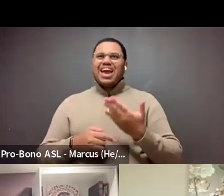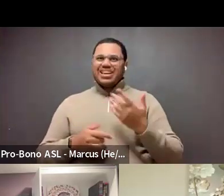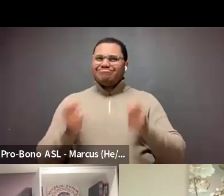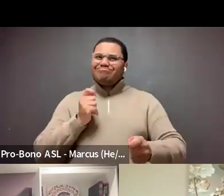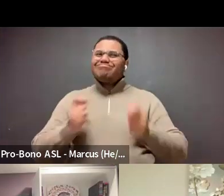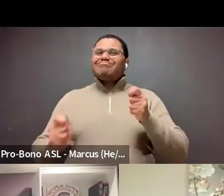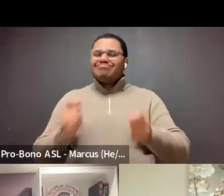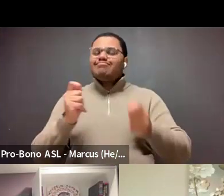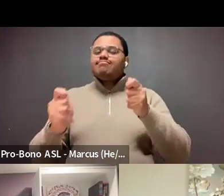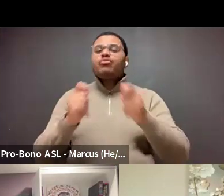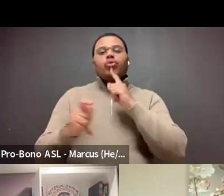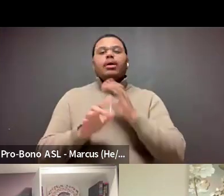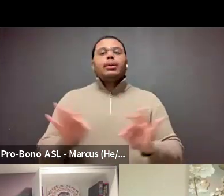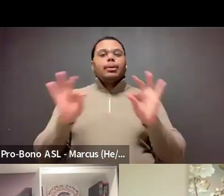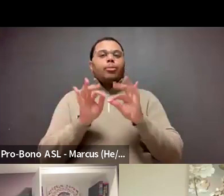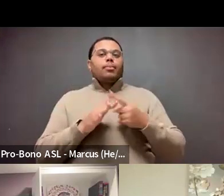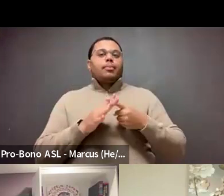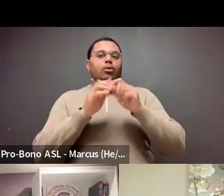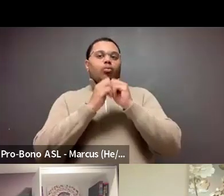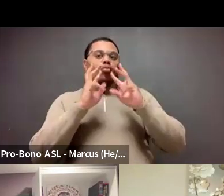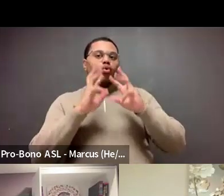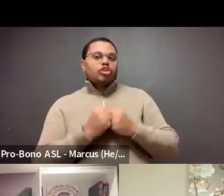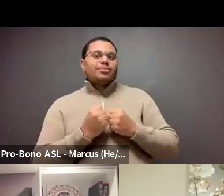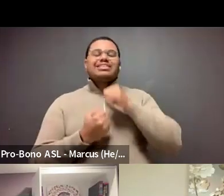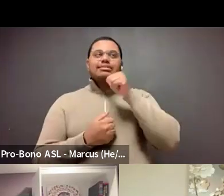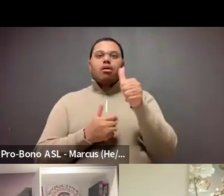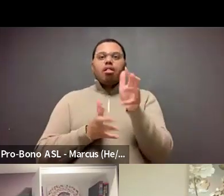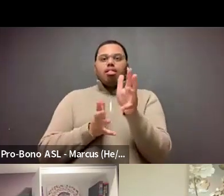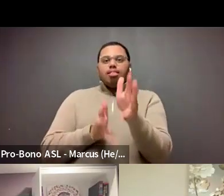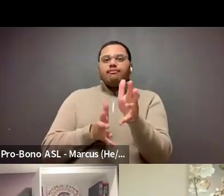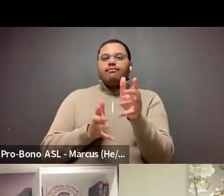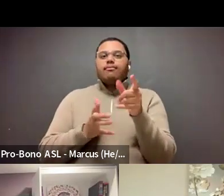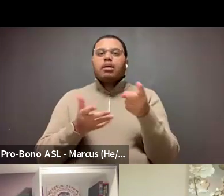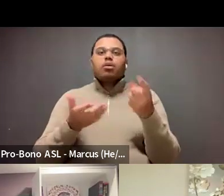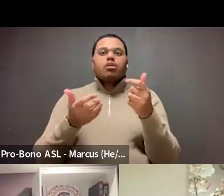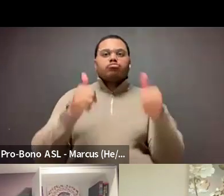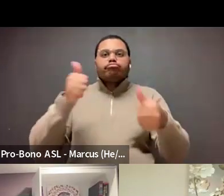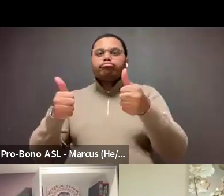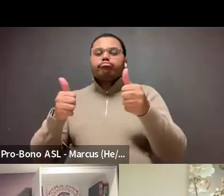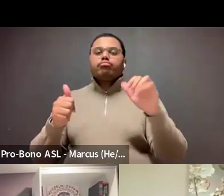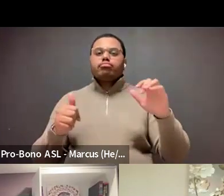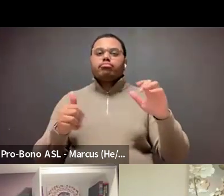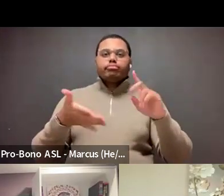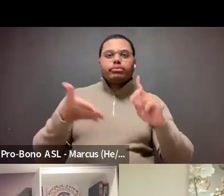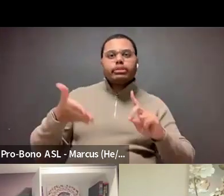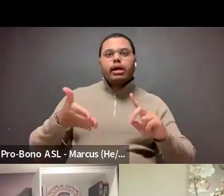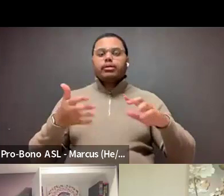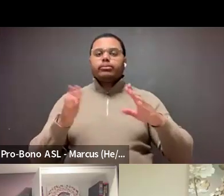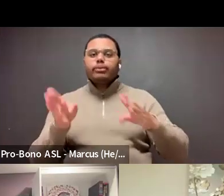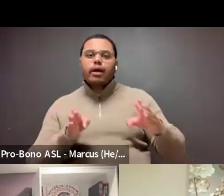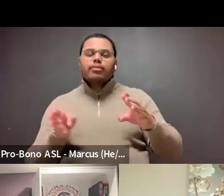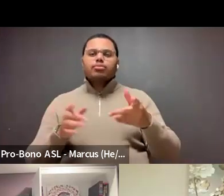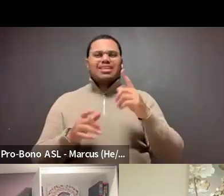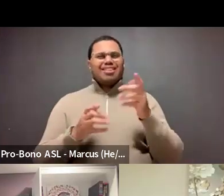important to really begin with that workshop so that you're not just leaving them with choreography. It's a lot more than that, like Charlie said, leaving them with